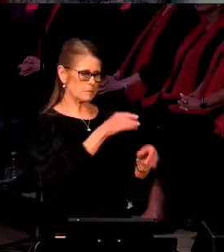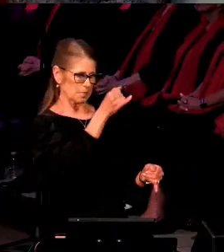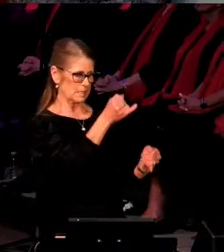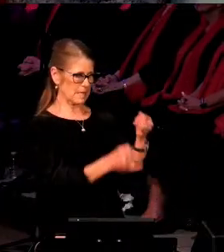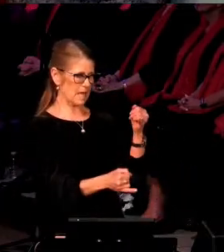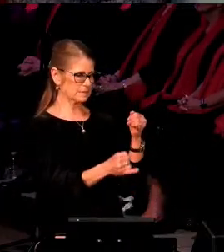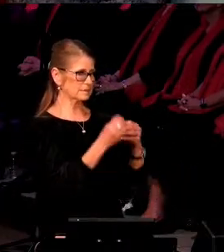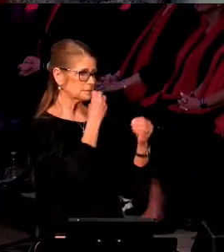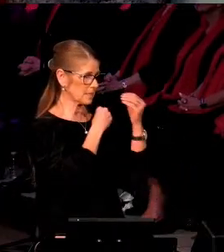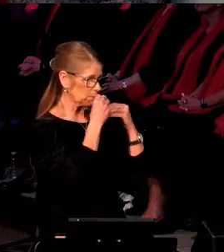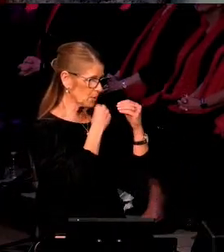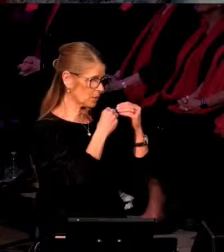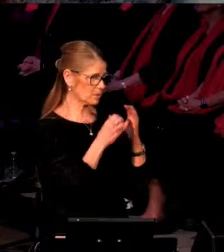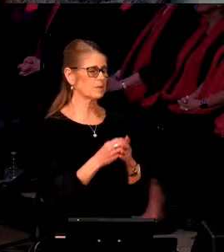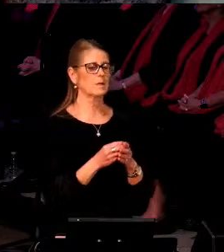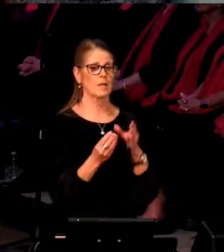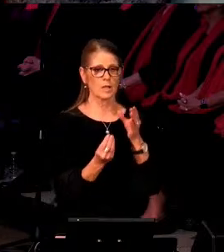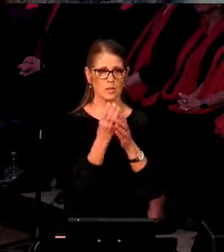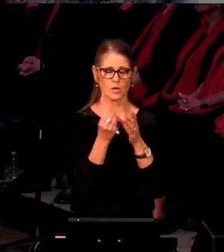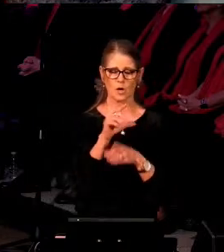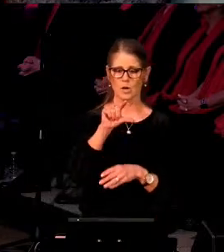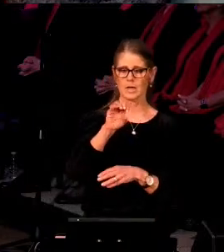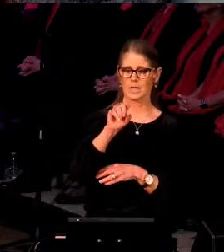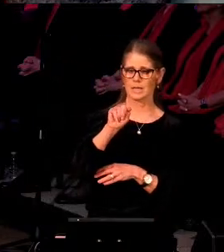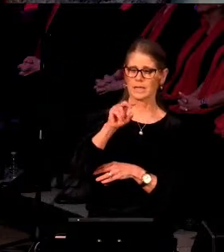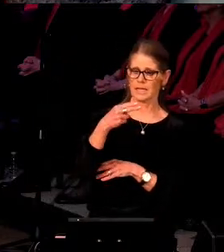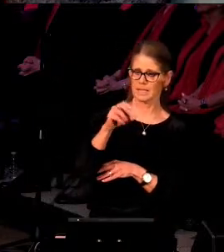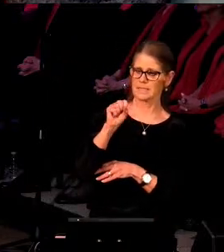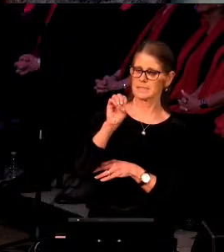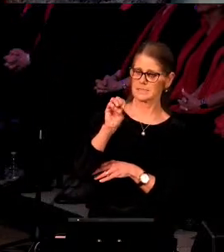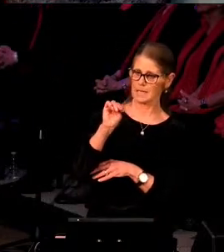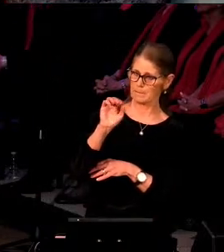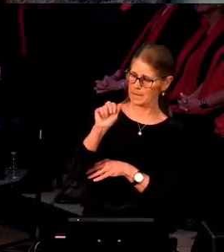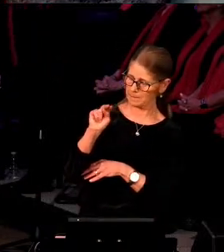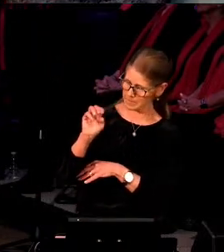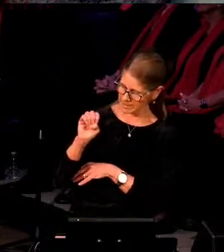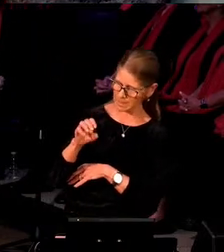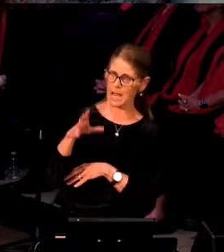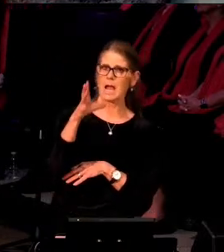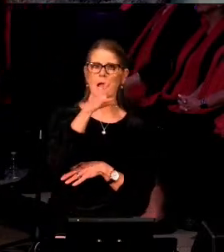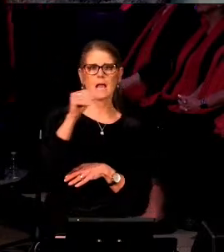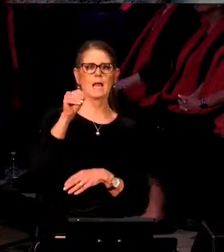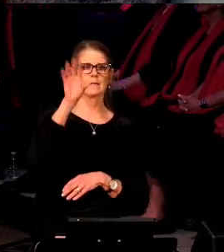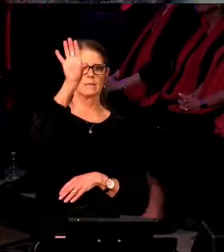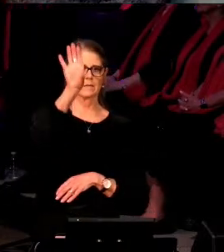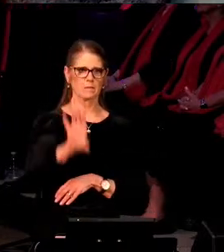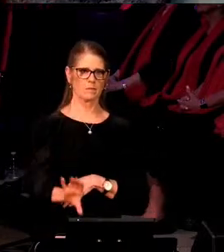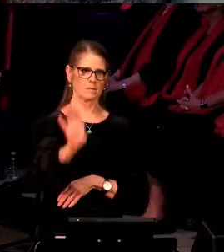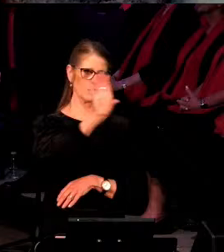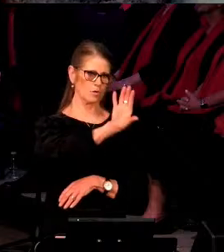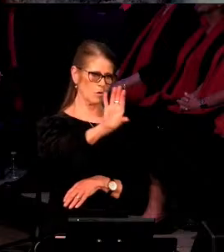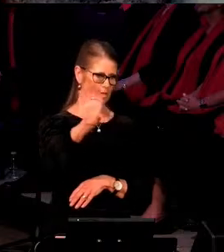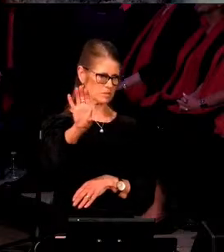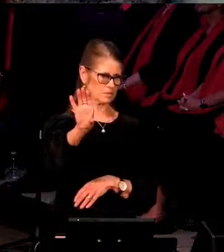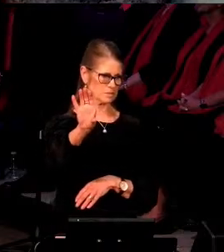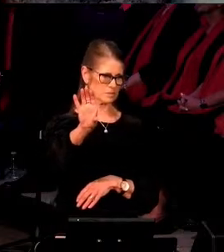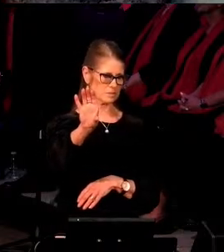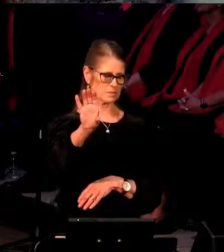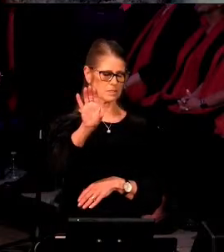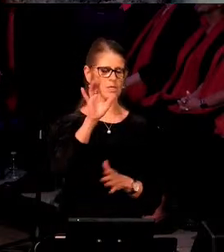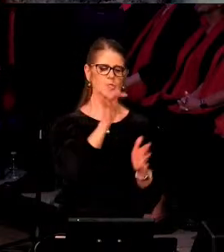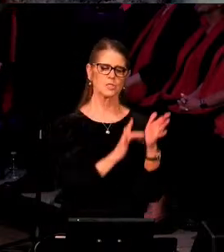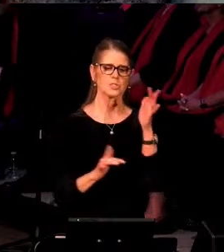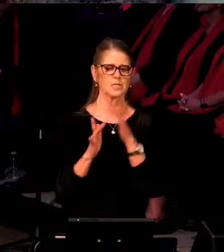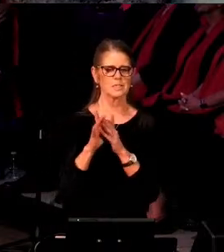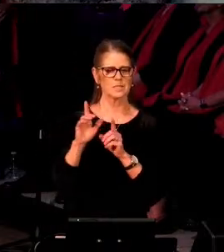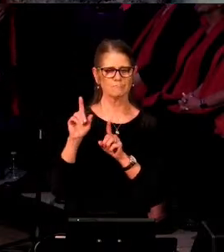Supper, the Garden of Gethsemane, and the cross. Jesus walked through each